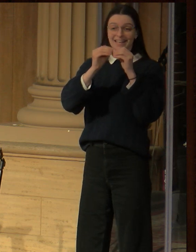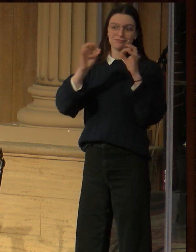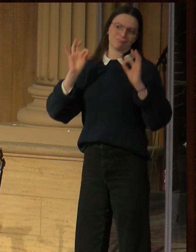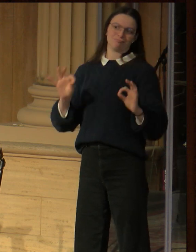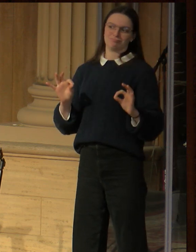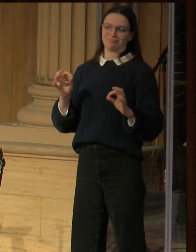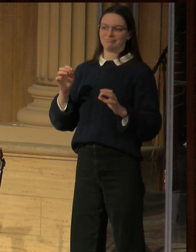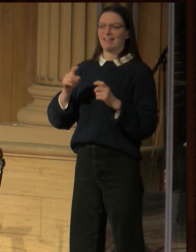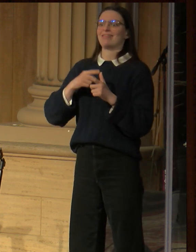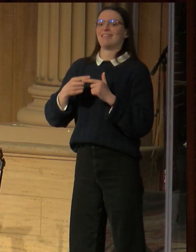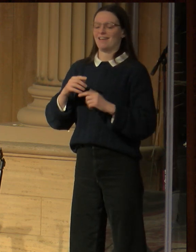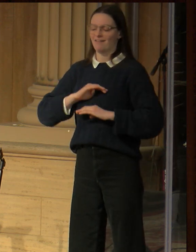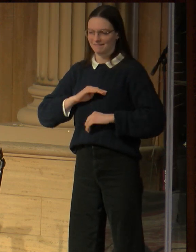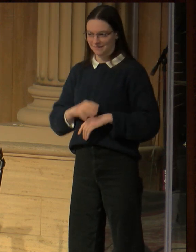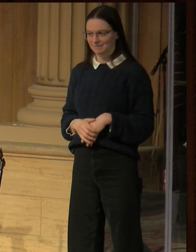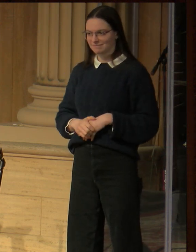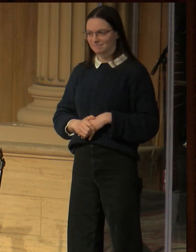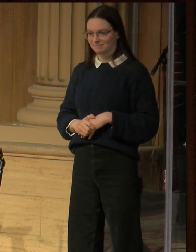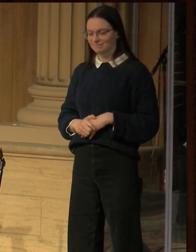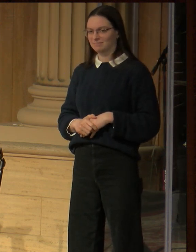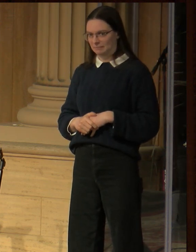will be enough for us.